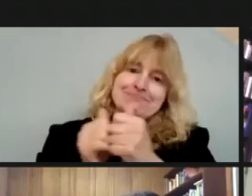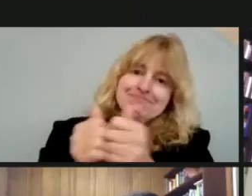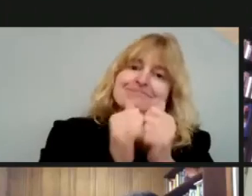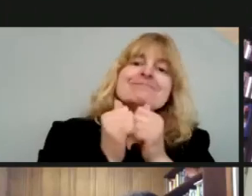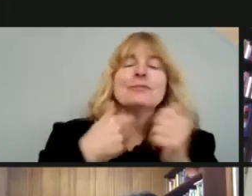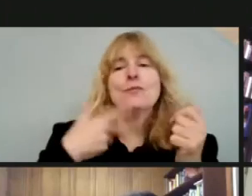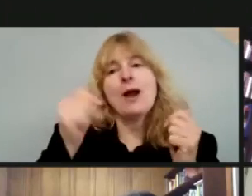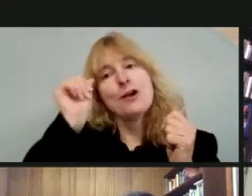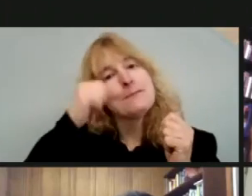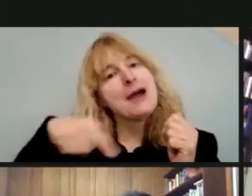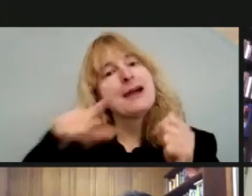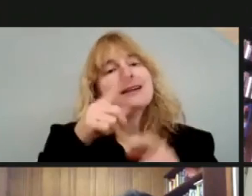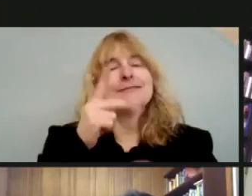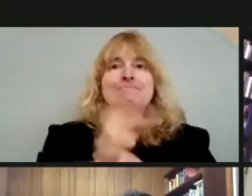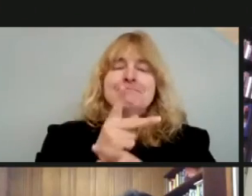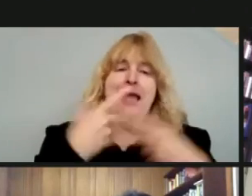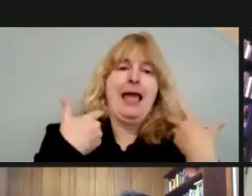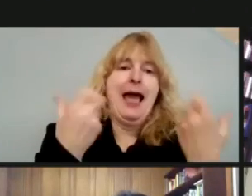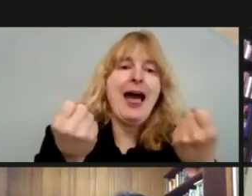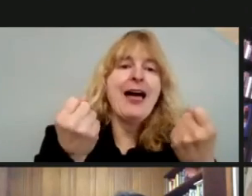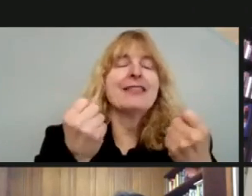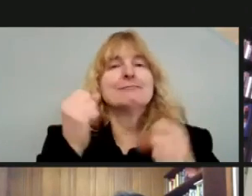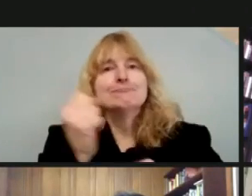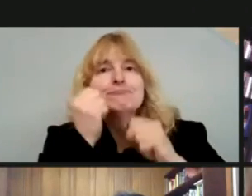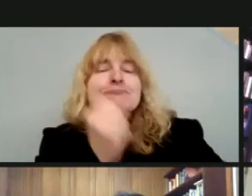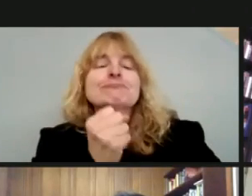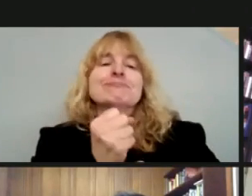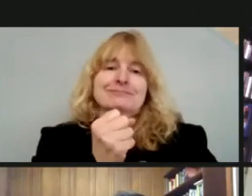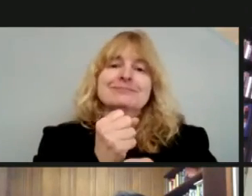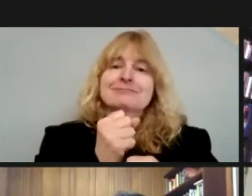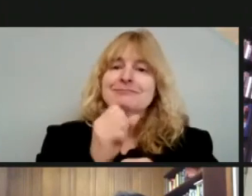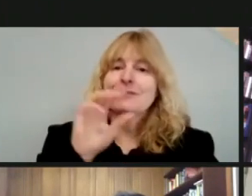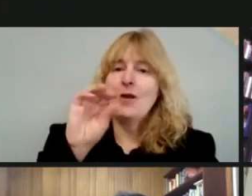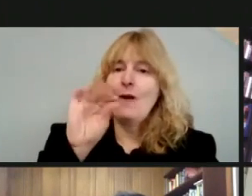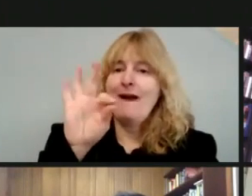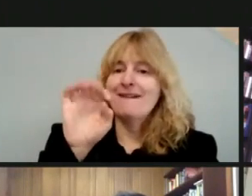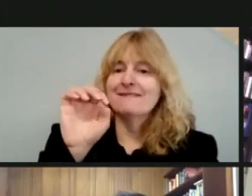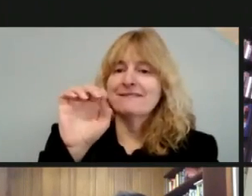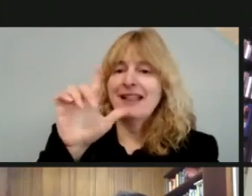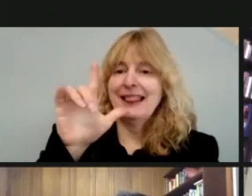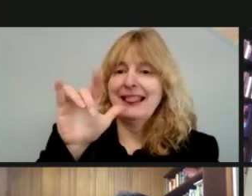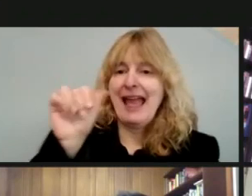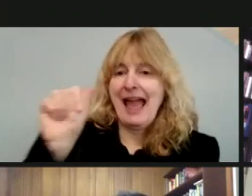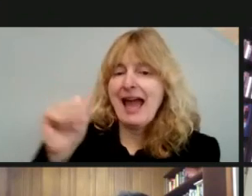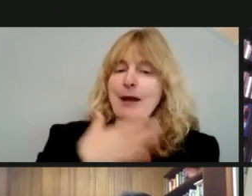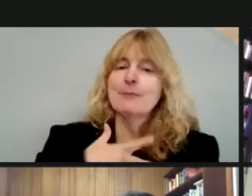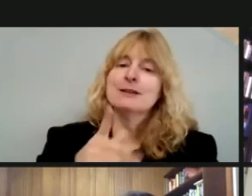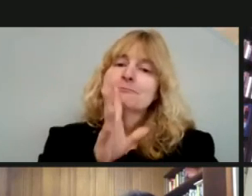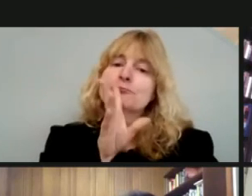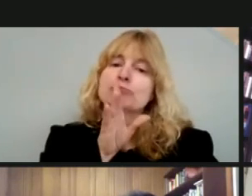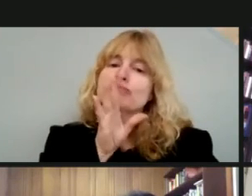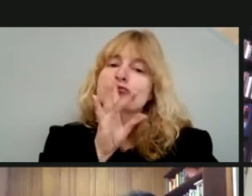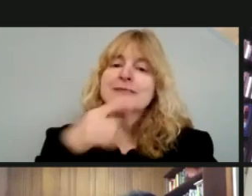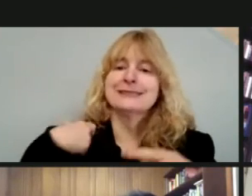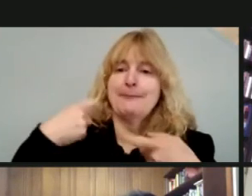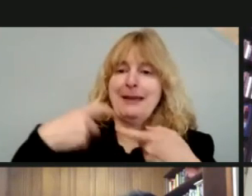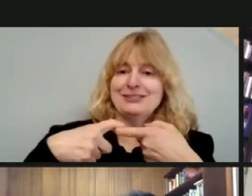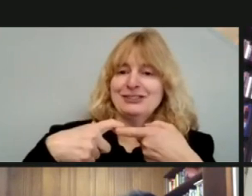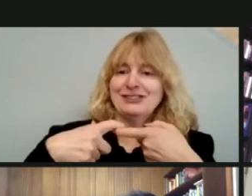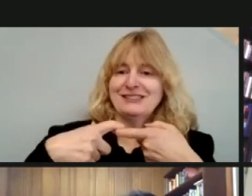stay healthy, stay powerful, and stay strong. Ophelia, could you please say that message in Spanish?